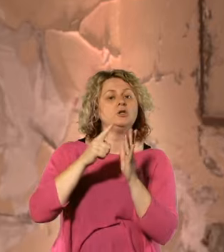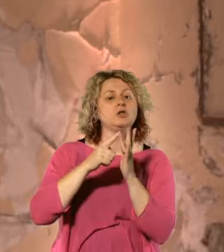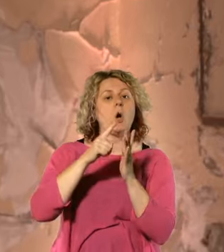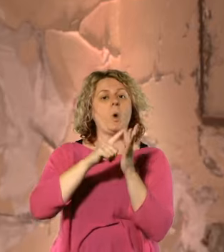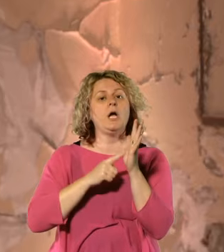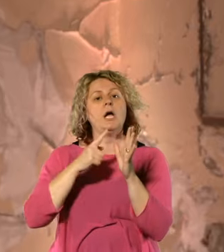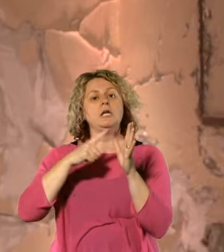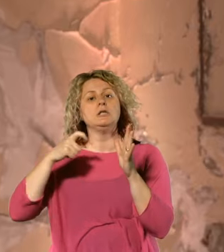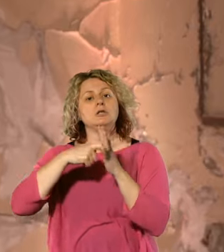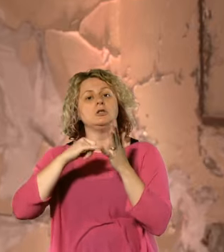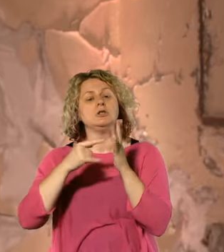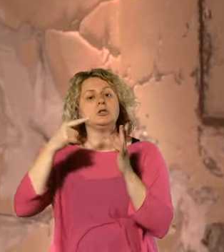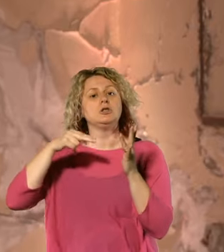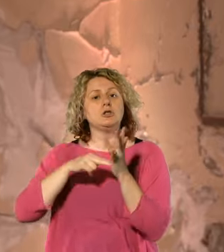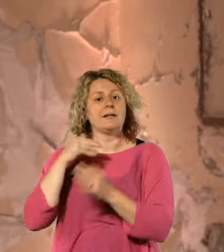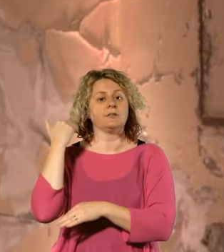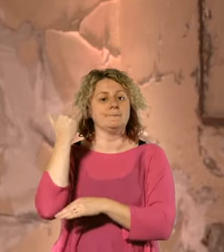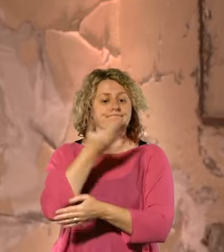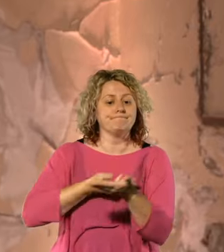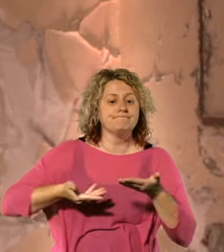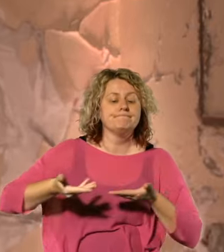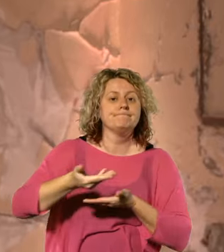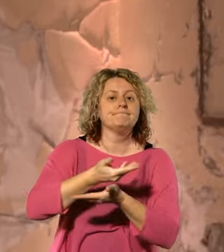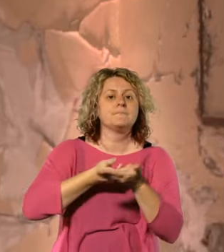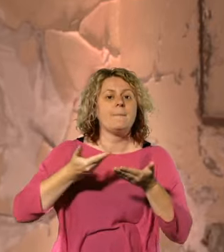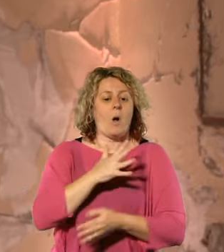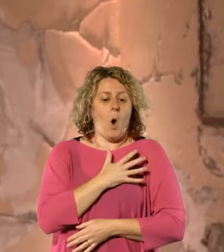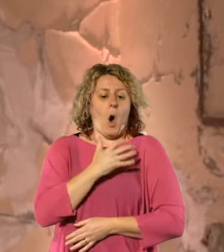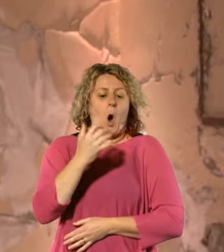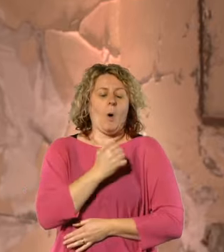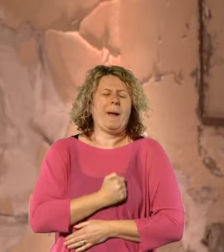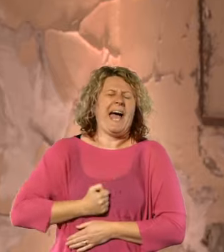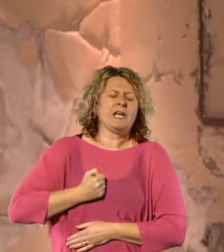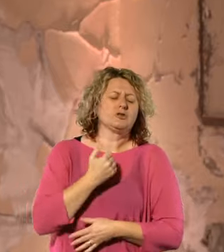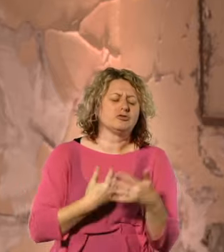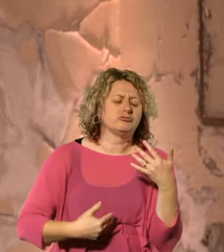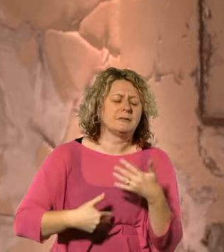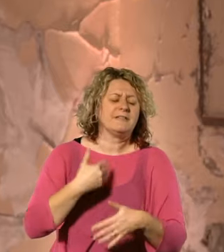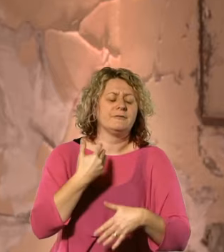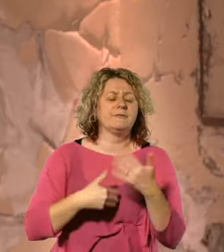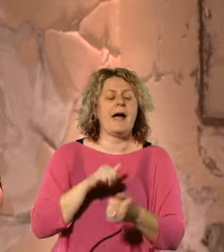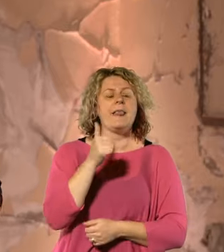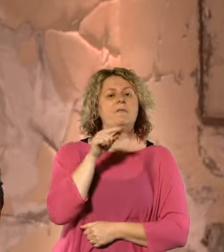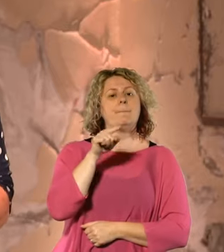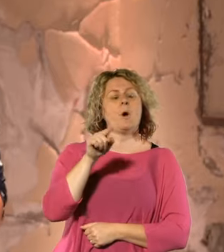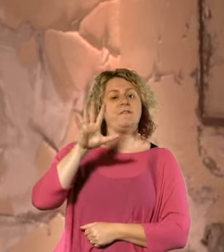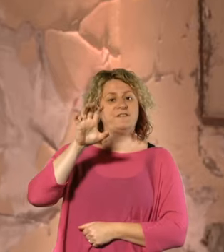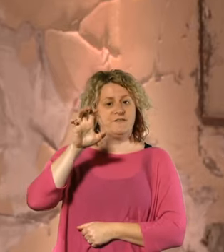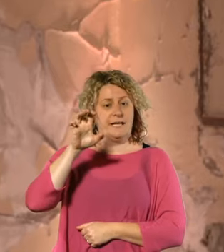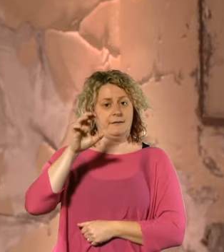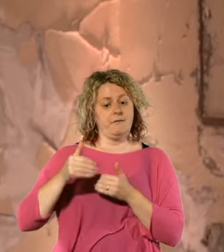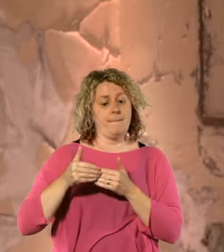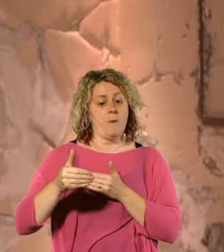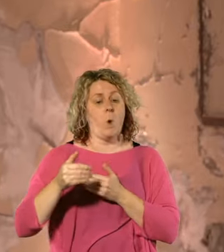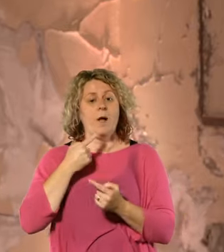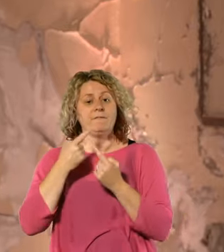grief at 11:15. All the details about the children's and youth programme can be found online. And a reminder that all the talks from this week can